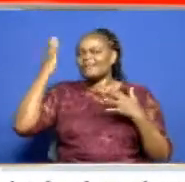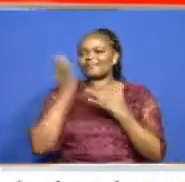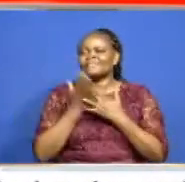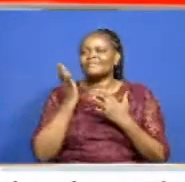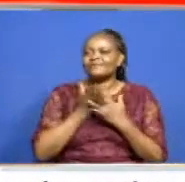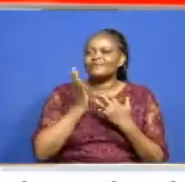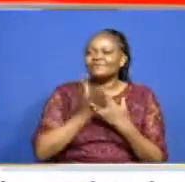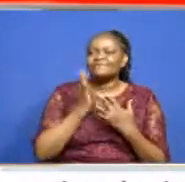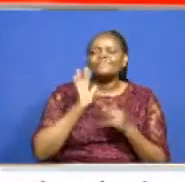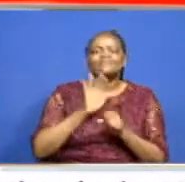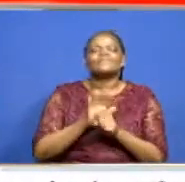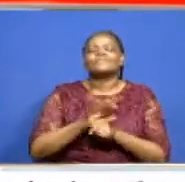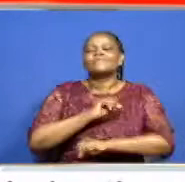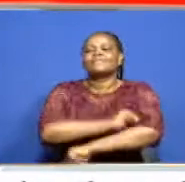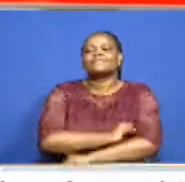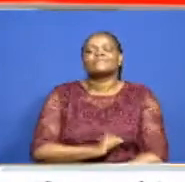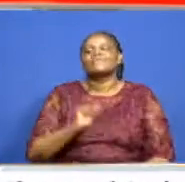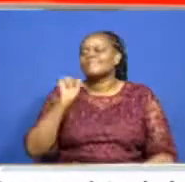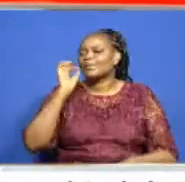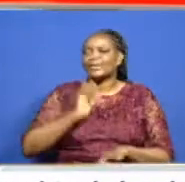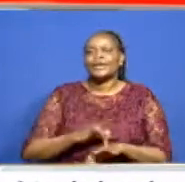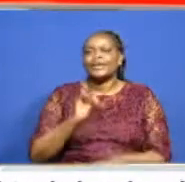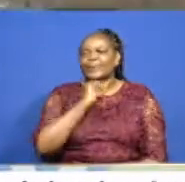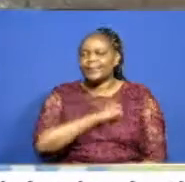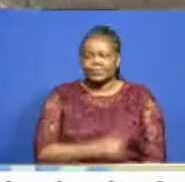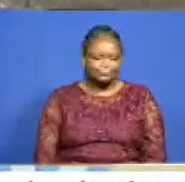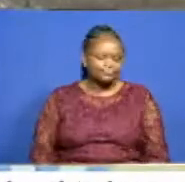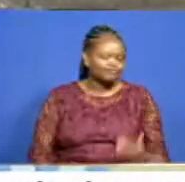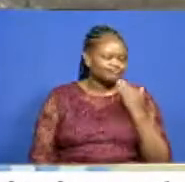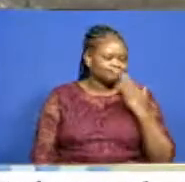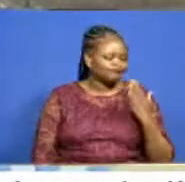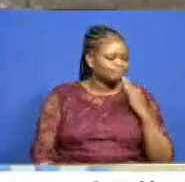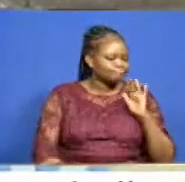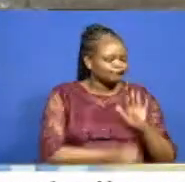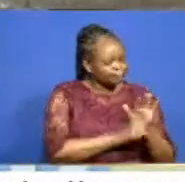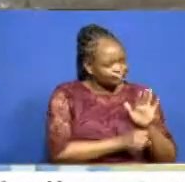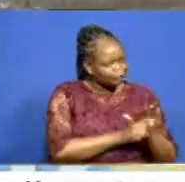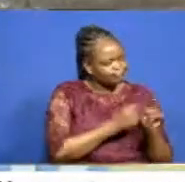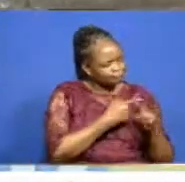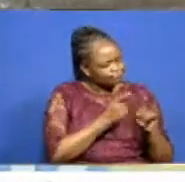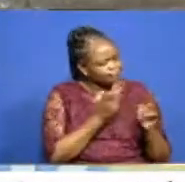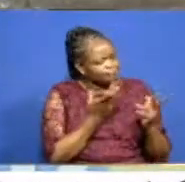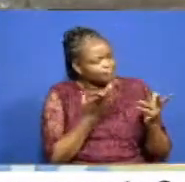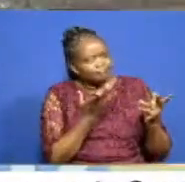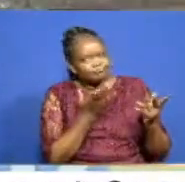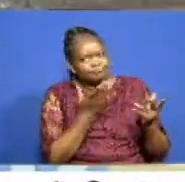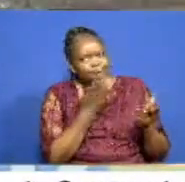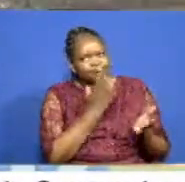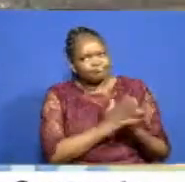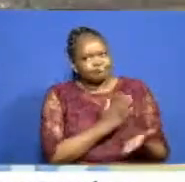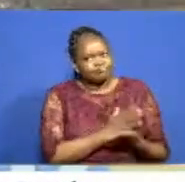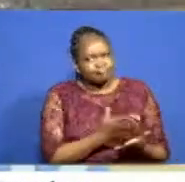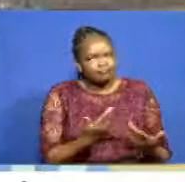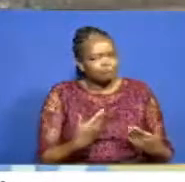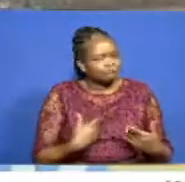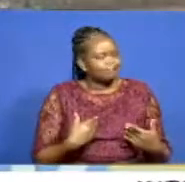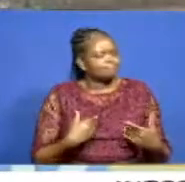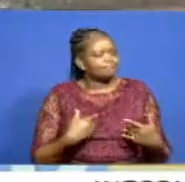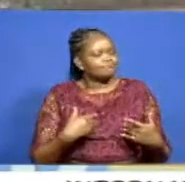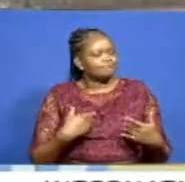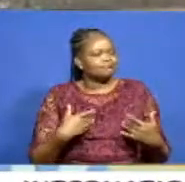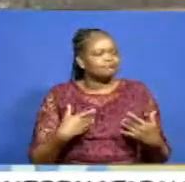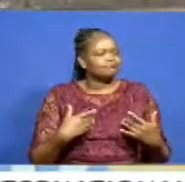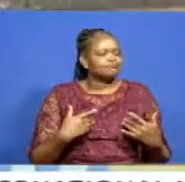been affected adversely. Mm-hmm. Yes. Thank you so much for that opening statement. But then, you know, in as much as there has been disruption in the